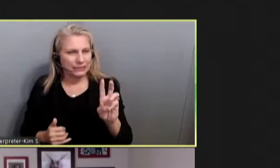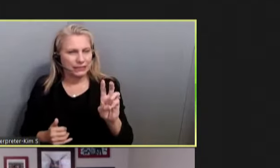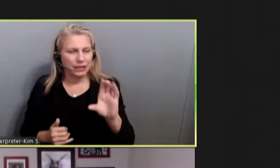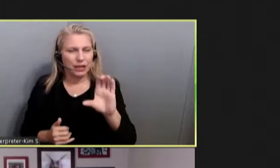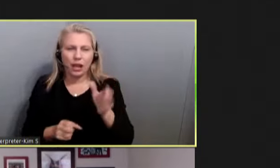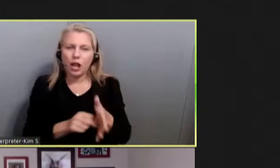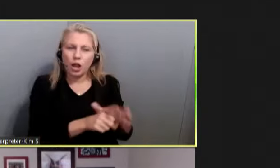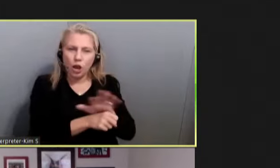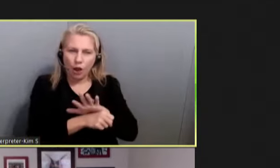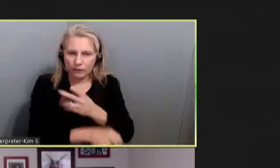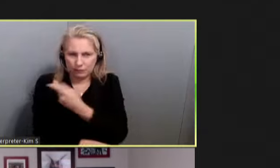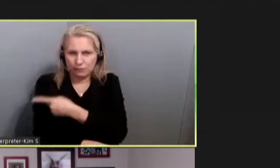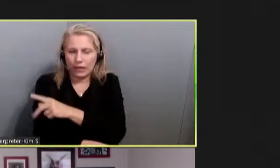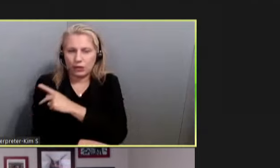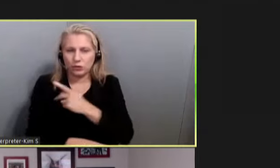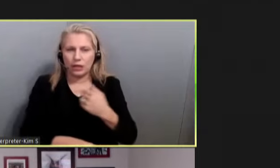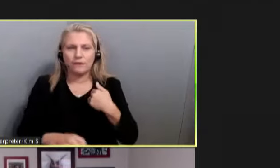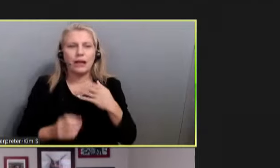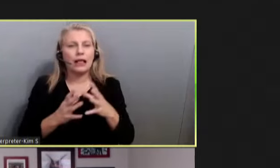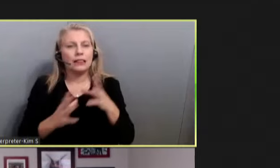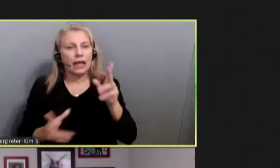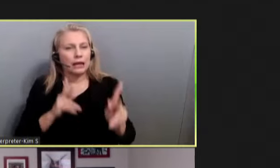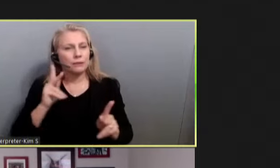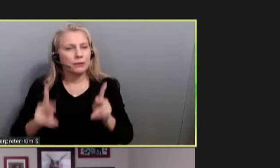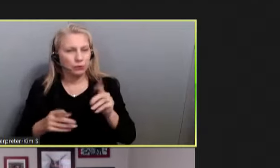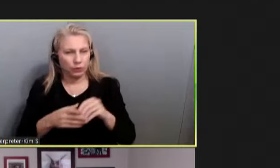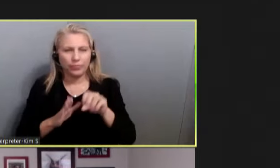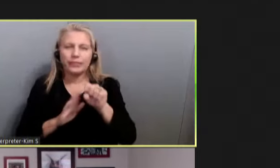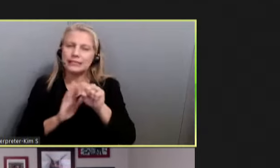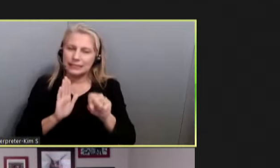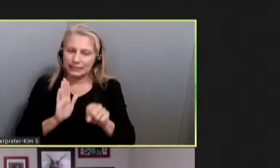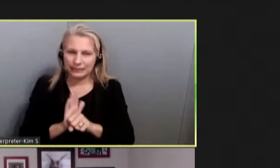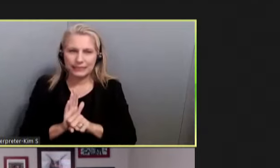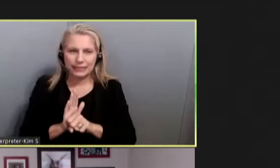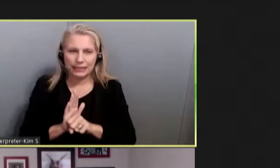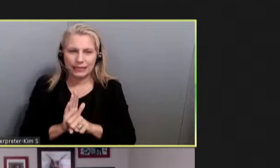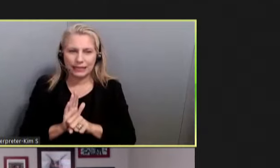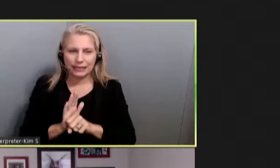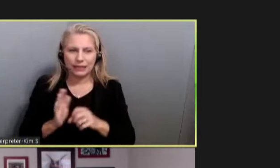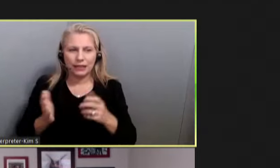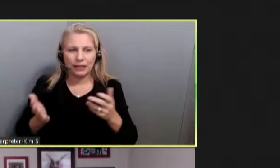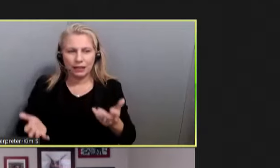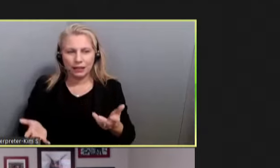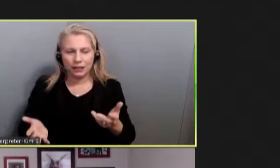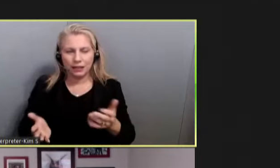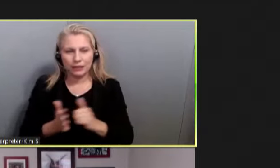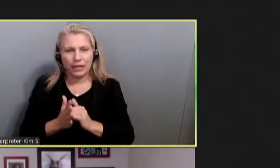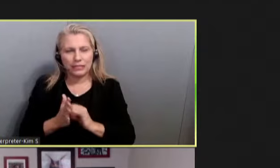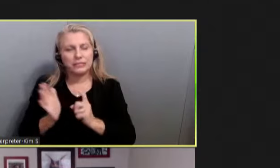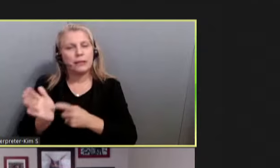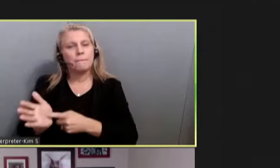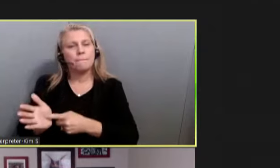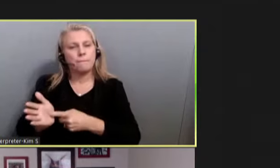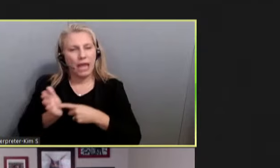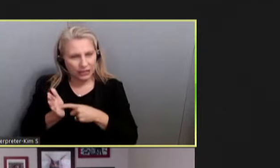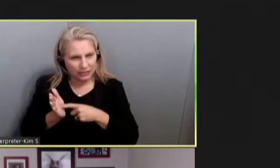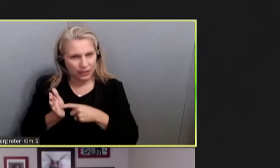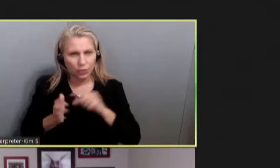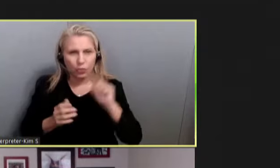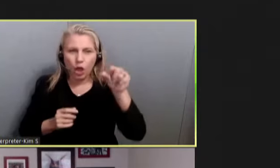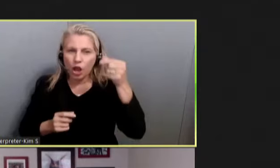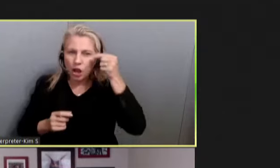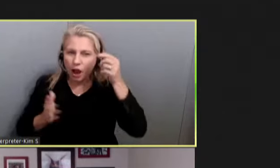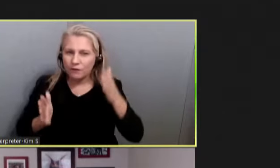now. There's a lot of people in the state that are demanding the governor